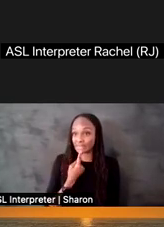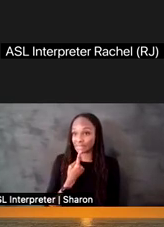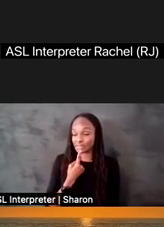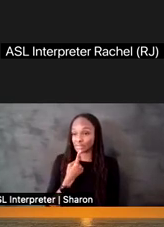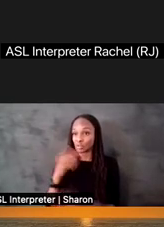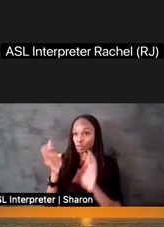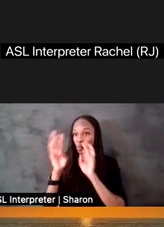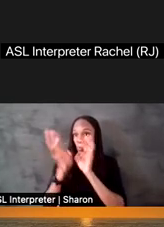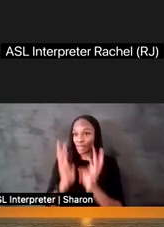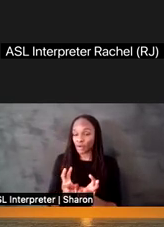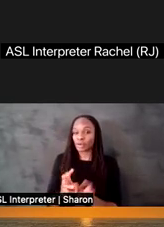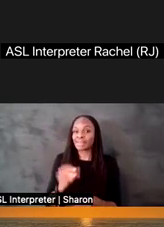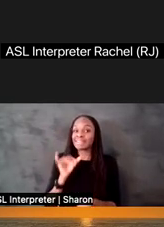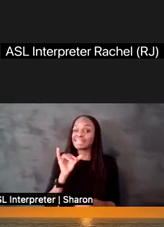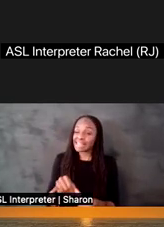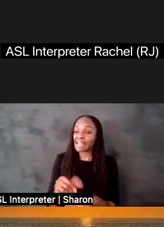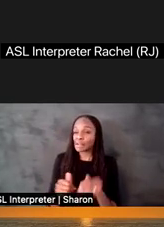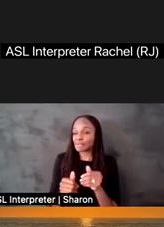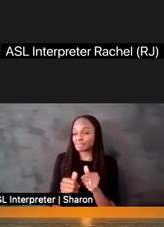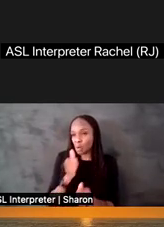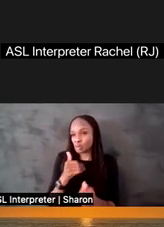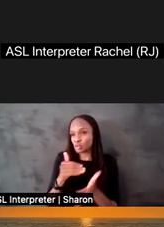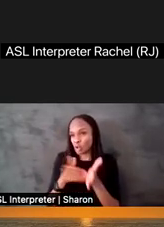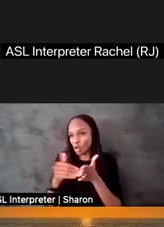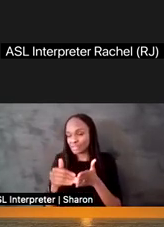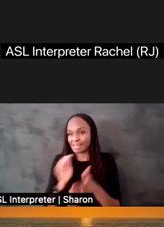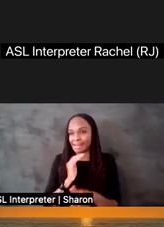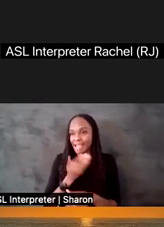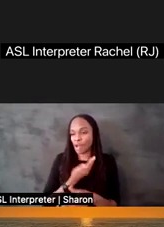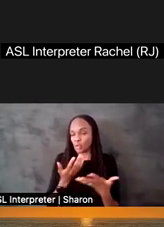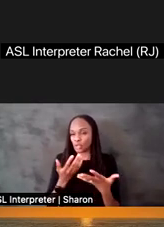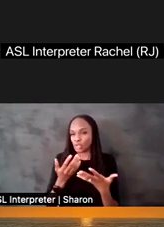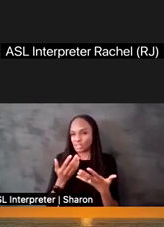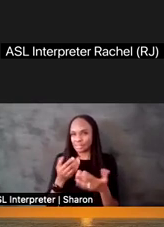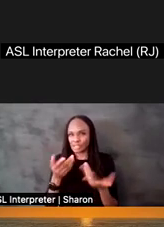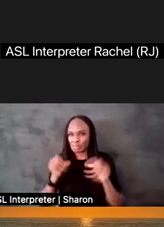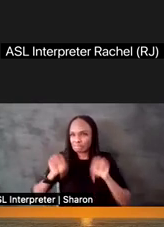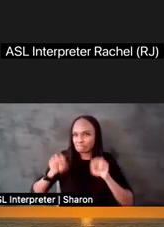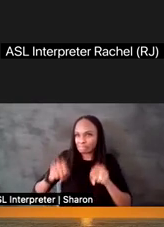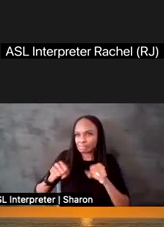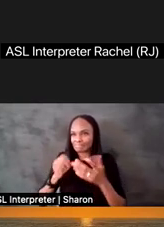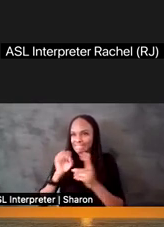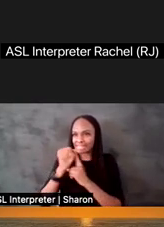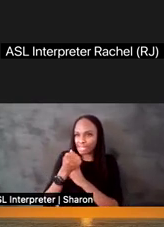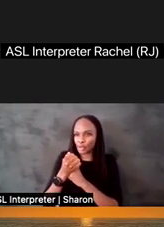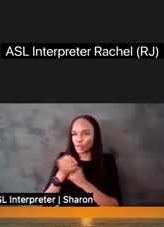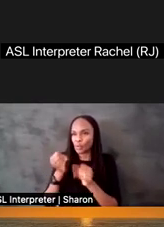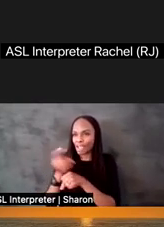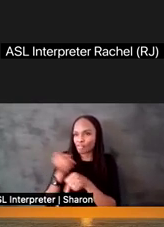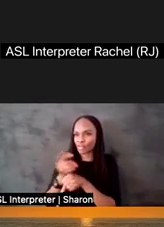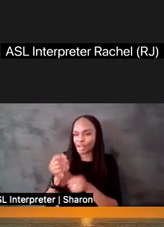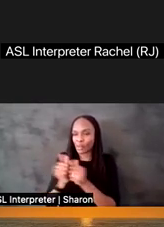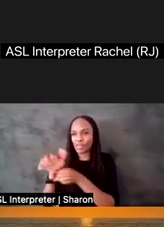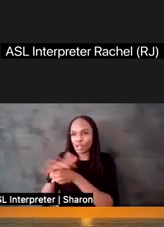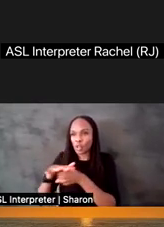often, that's our most probable scenario every year, as we have local storms that cause